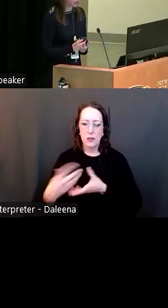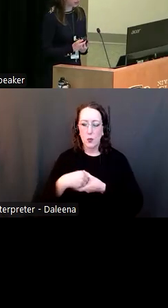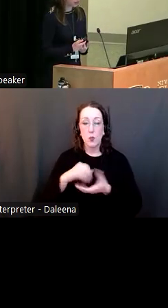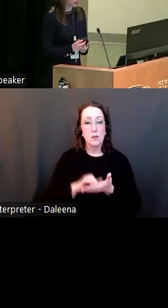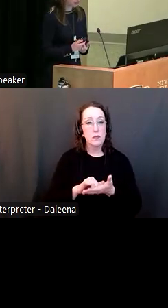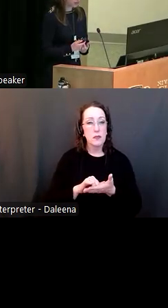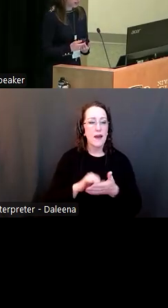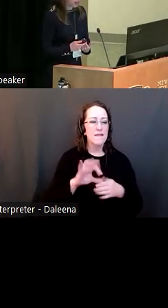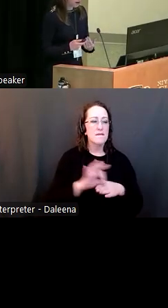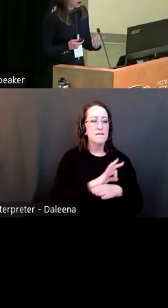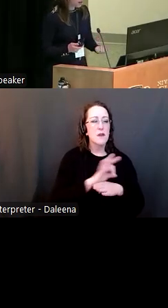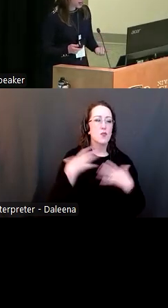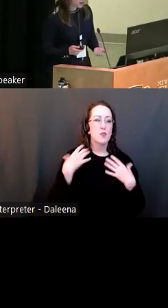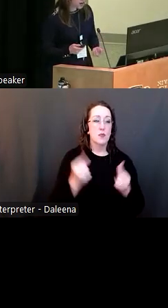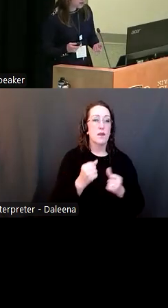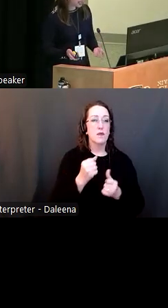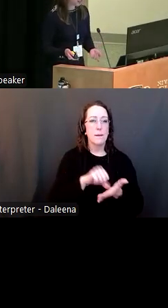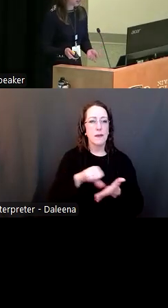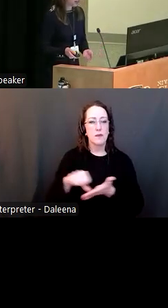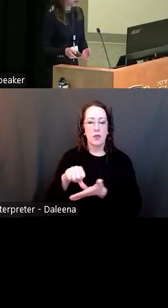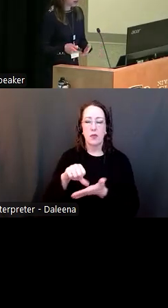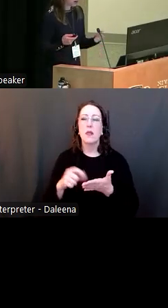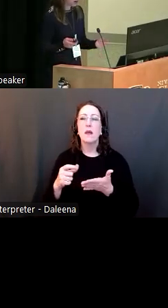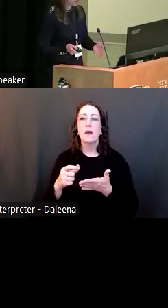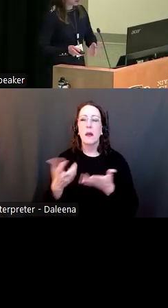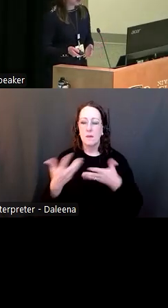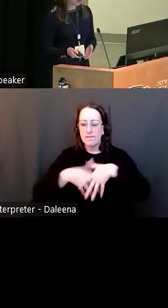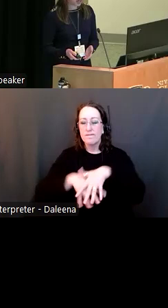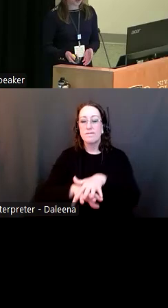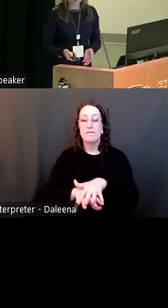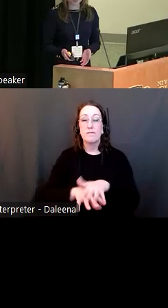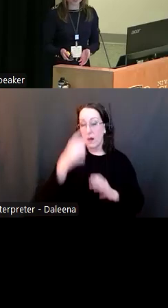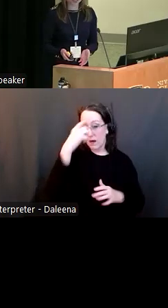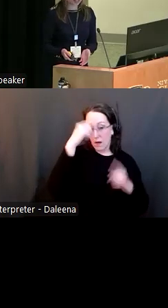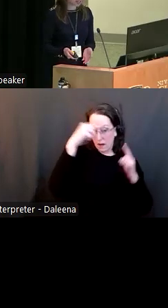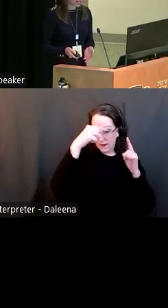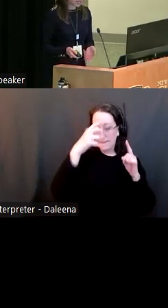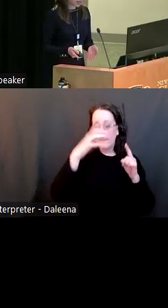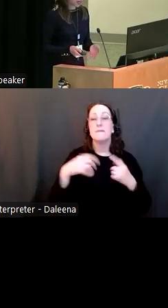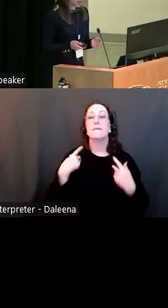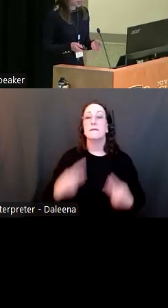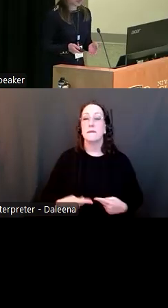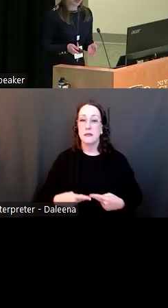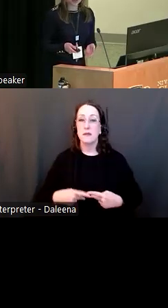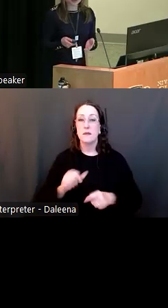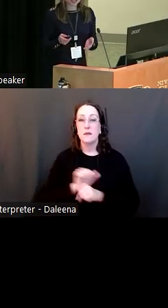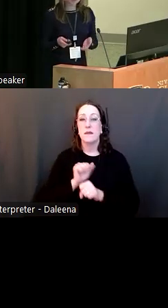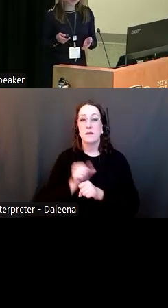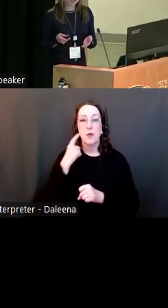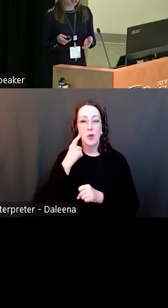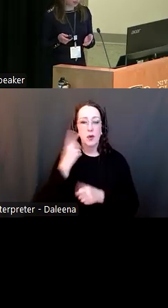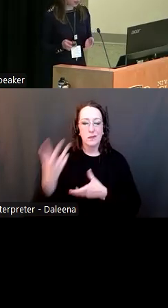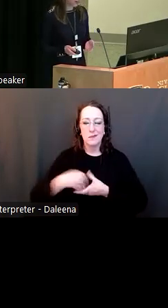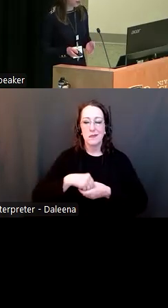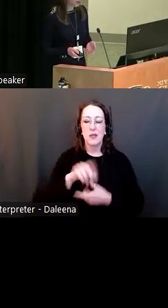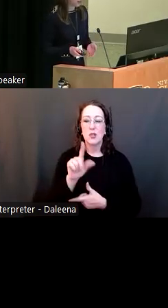puzzle? And I found that a combination of cognitive and physical effort modulation accounted for